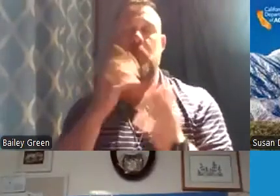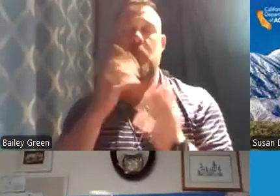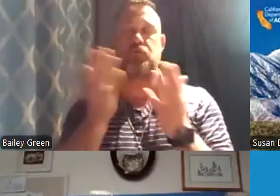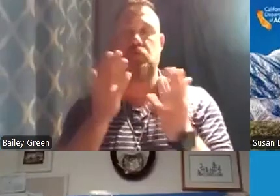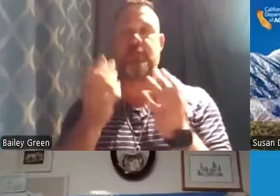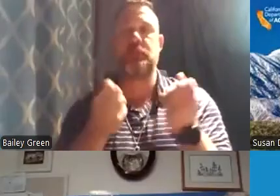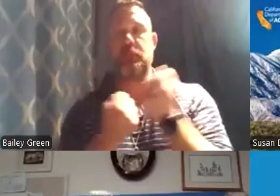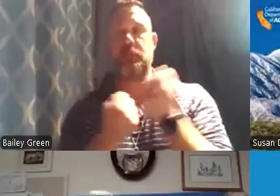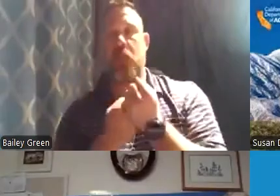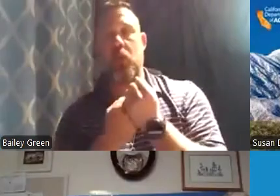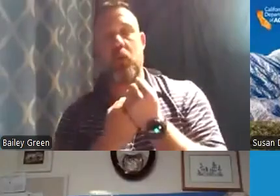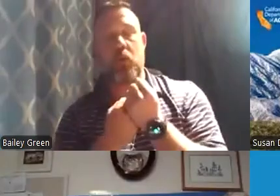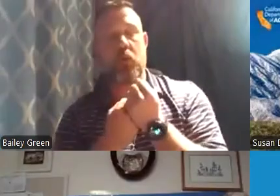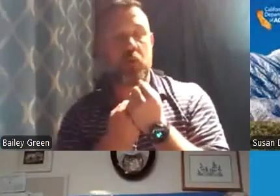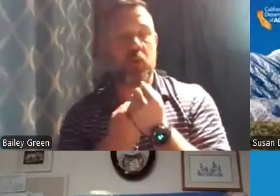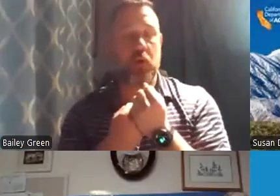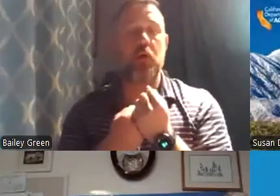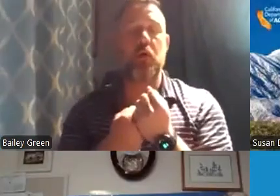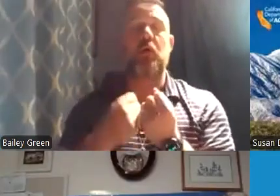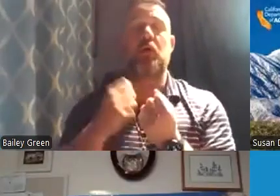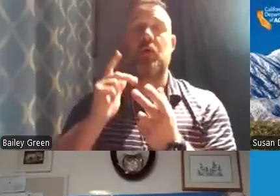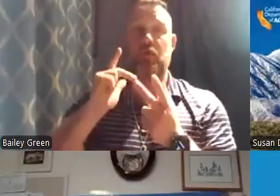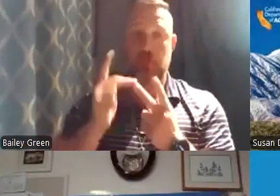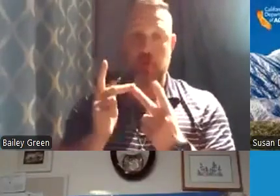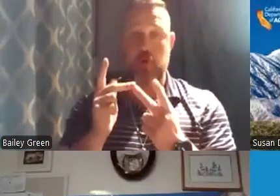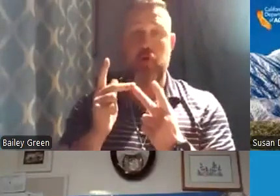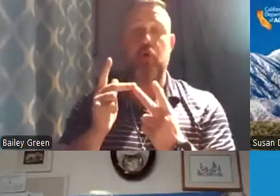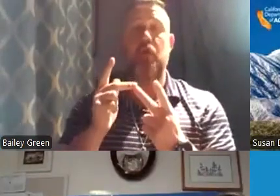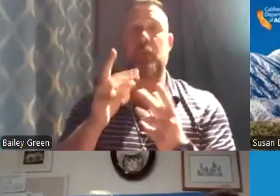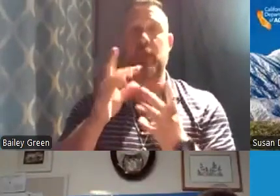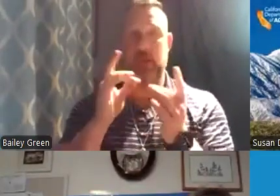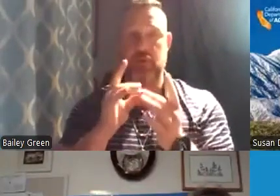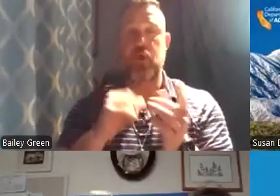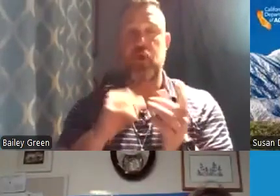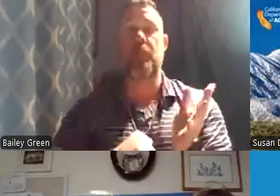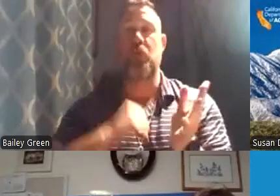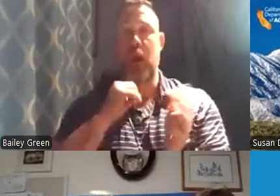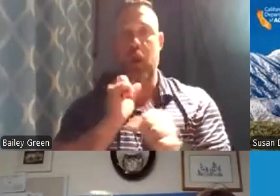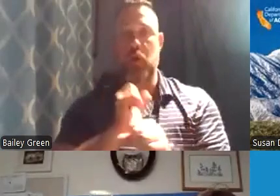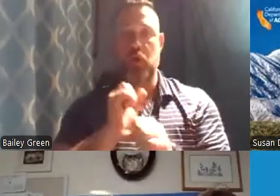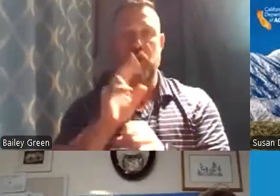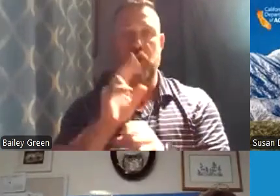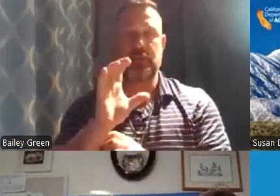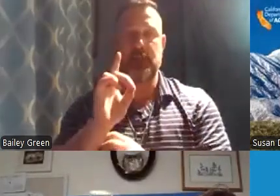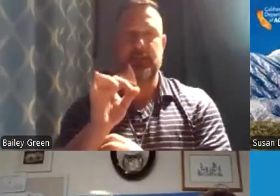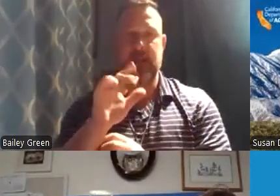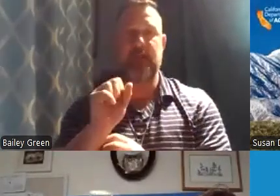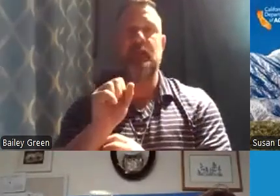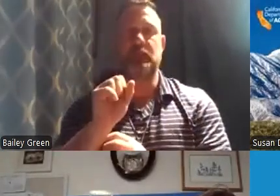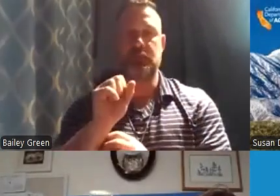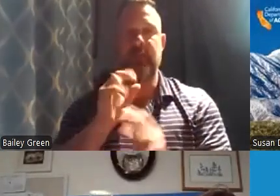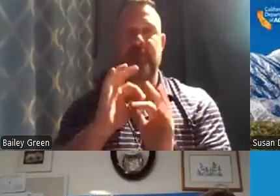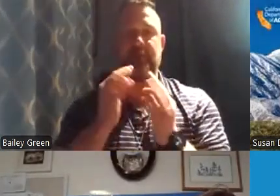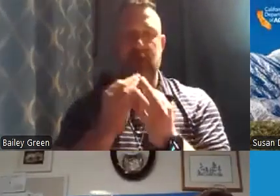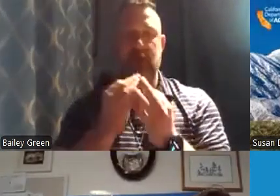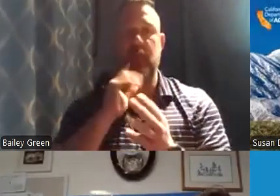and supports. And then the third component, as Susan mentioned, we're really proud to be working with the UC Davis Family Caregiving Institute on the